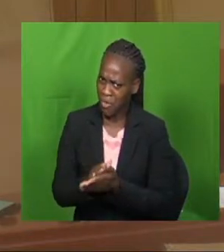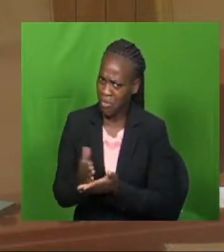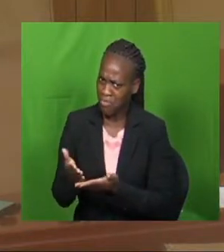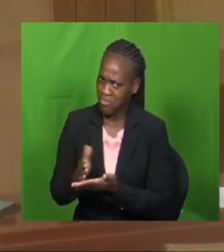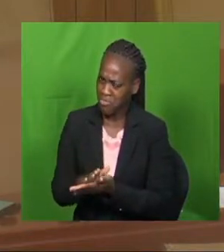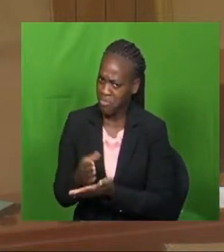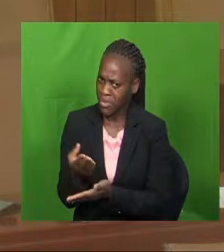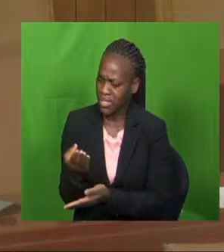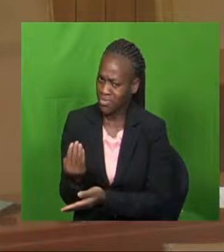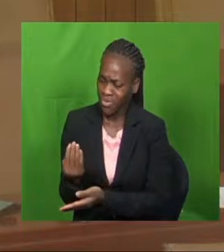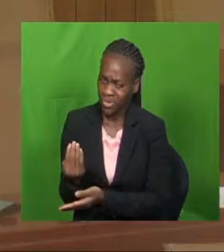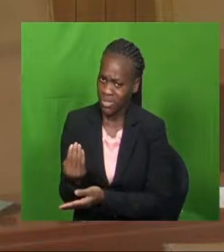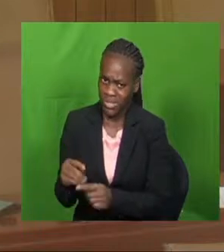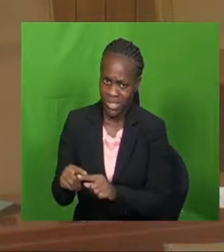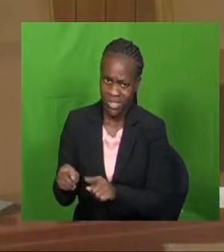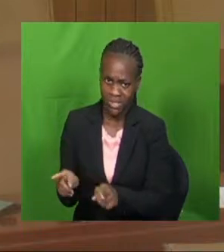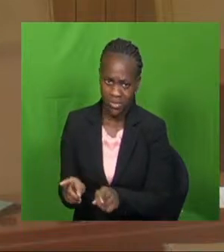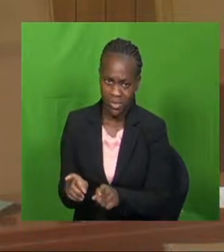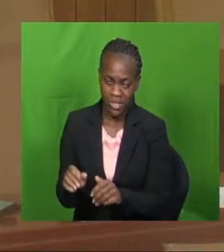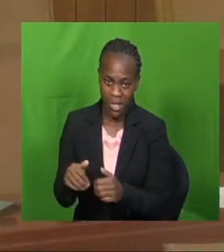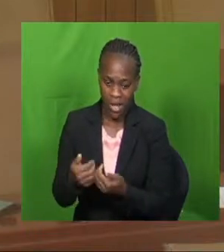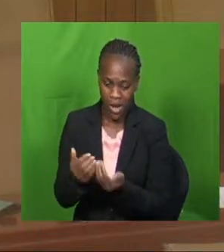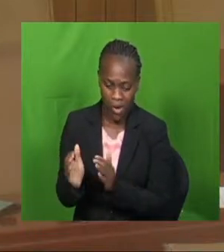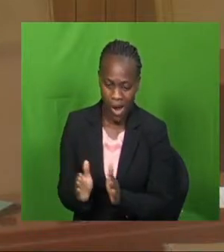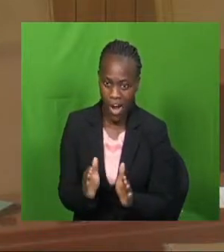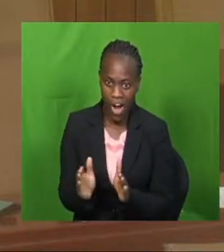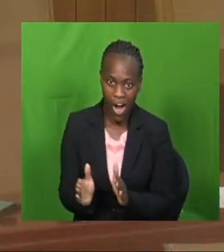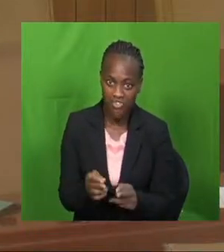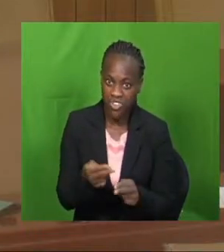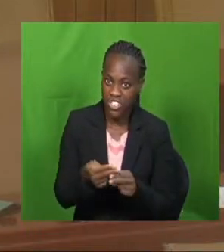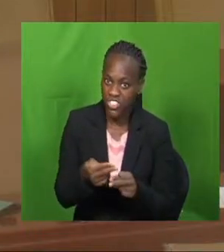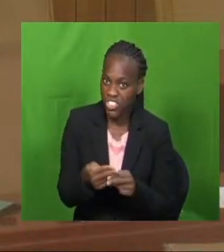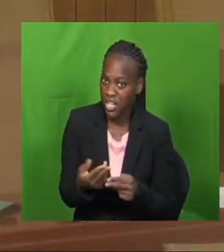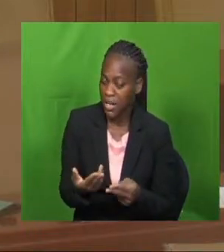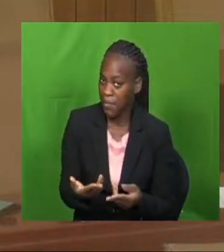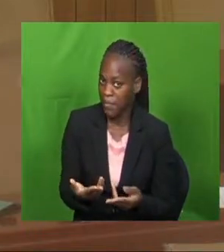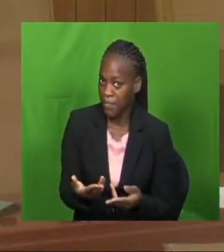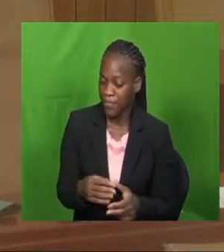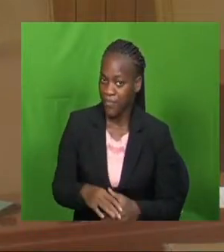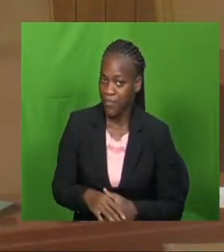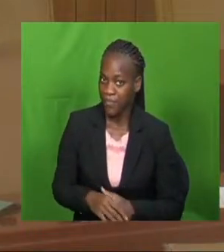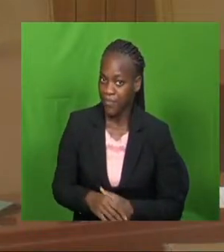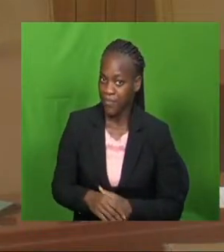you go to page 14,